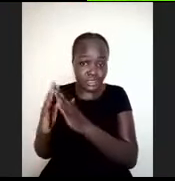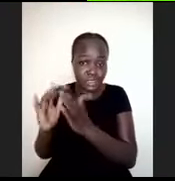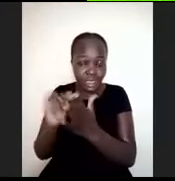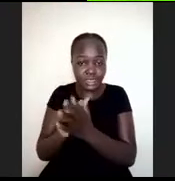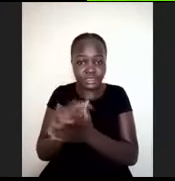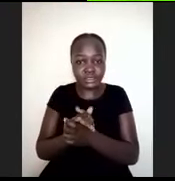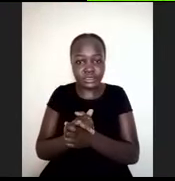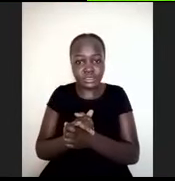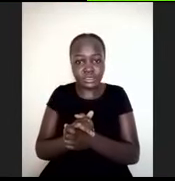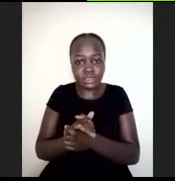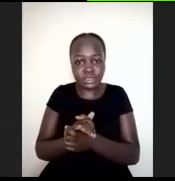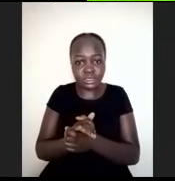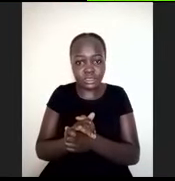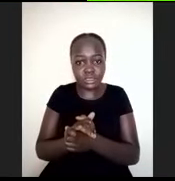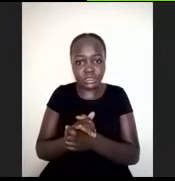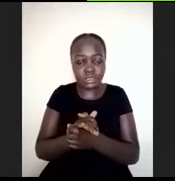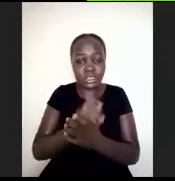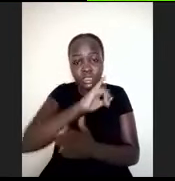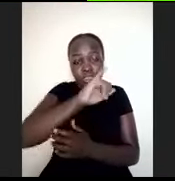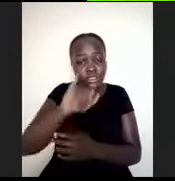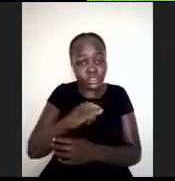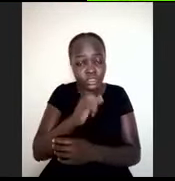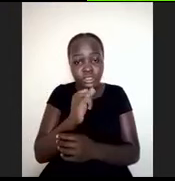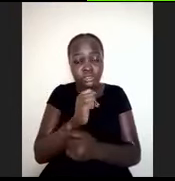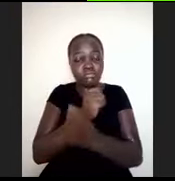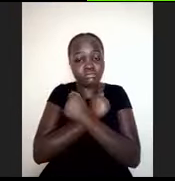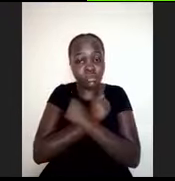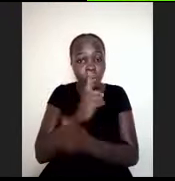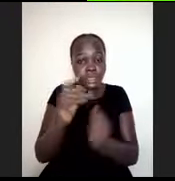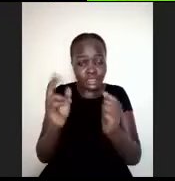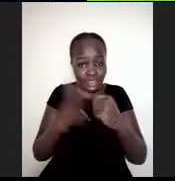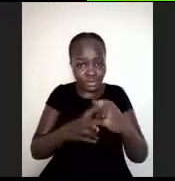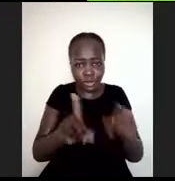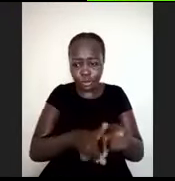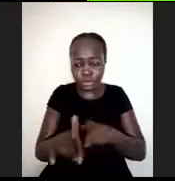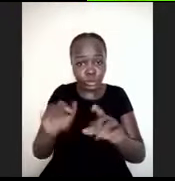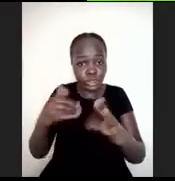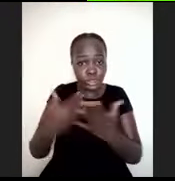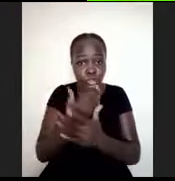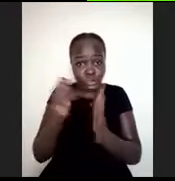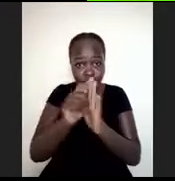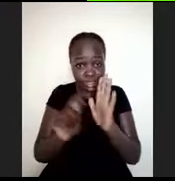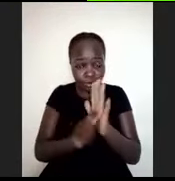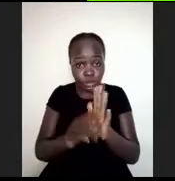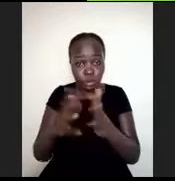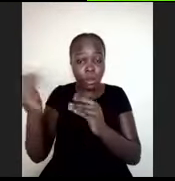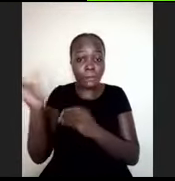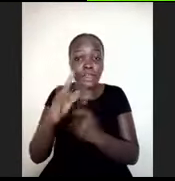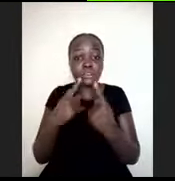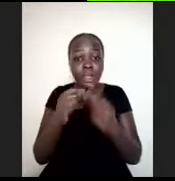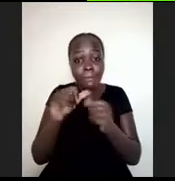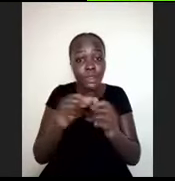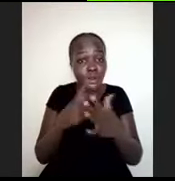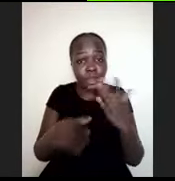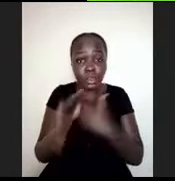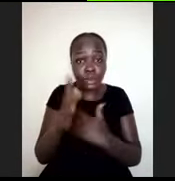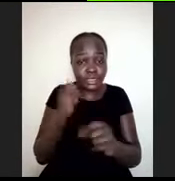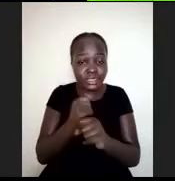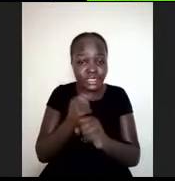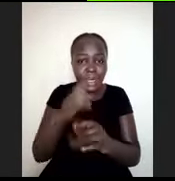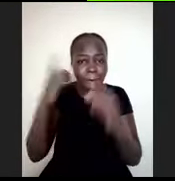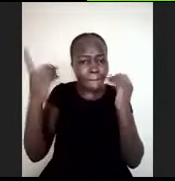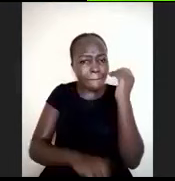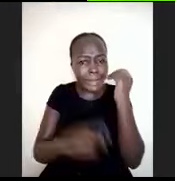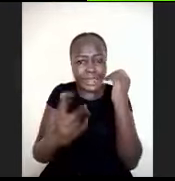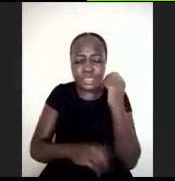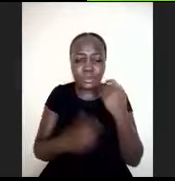June 1:7 also goes back, this is in the New Testament, it goes back to talk about what God did, the punishment that they were given